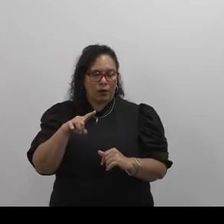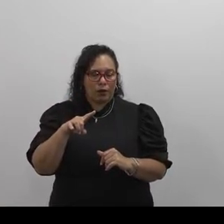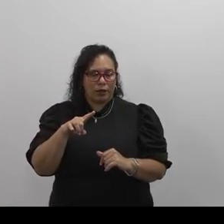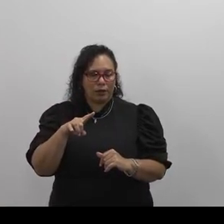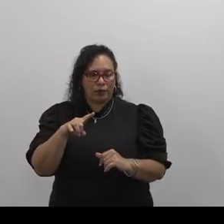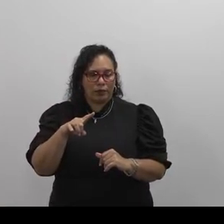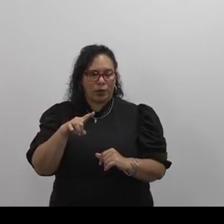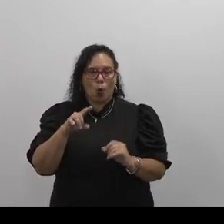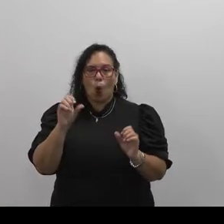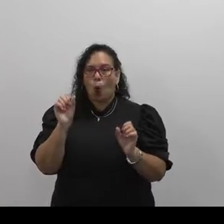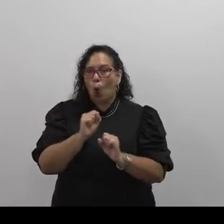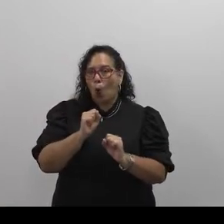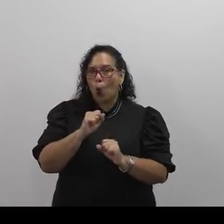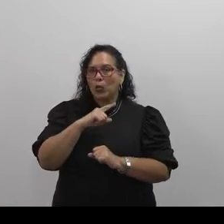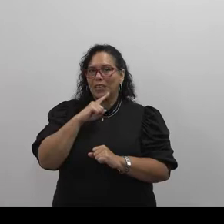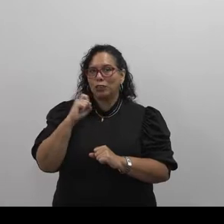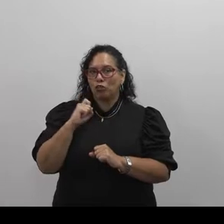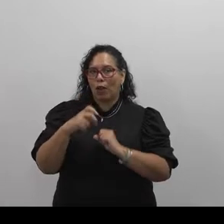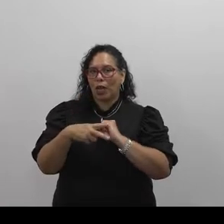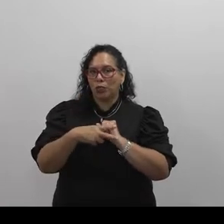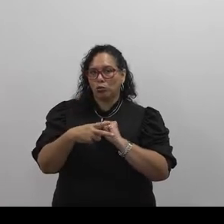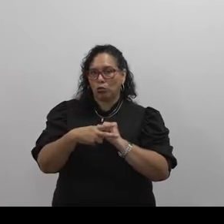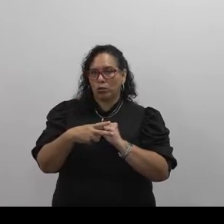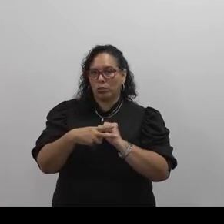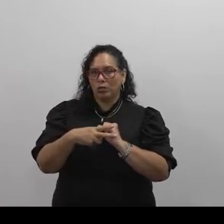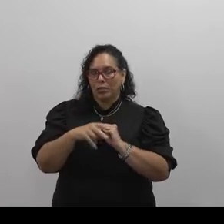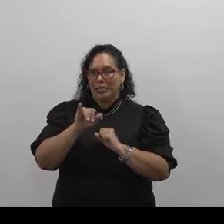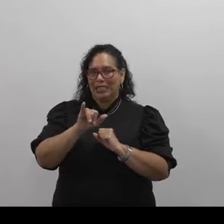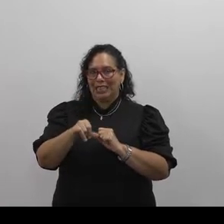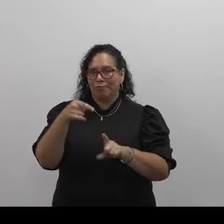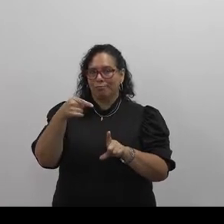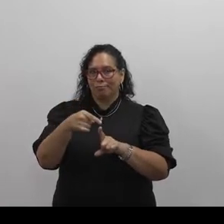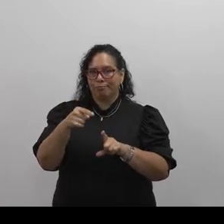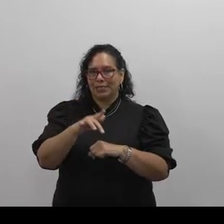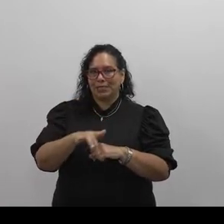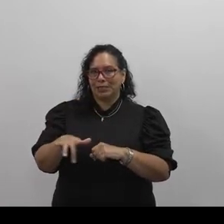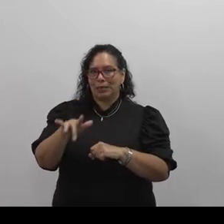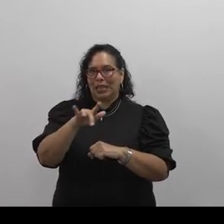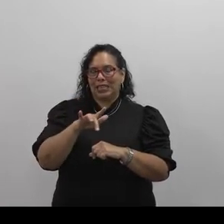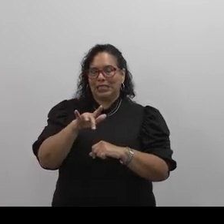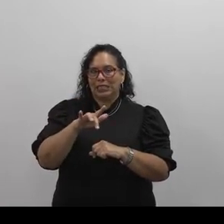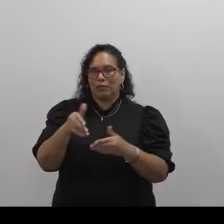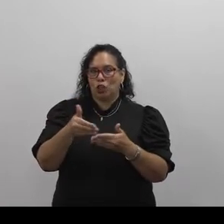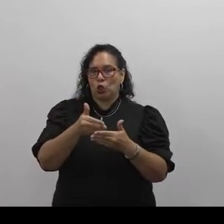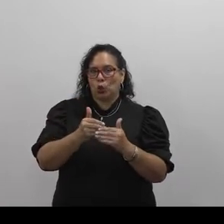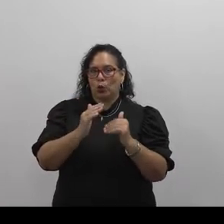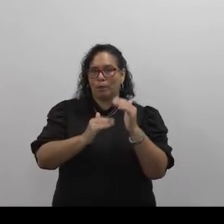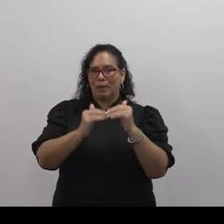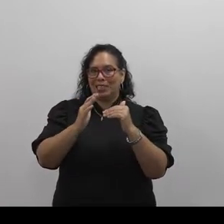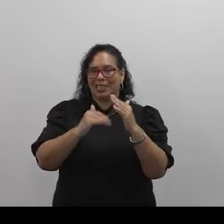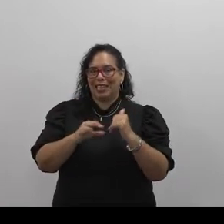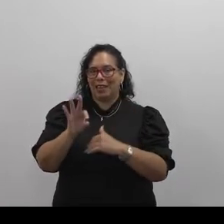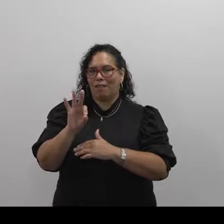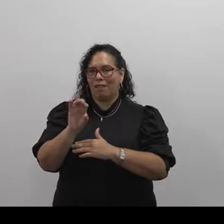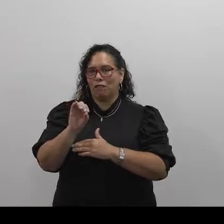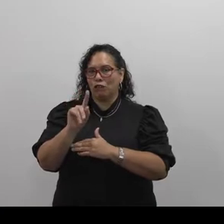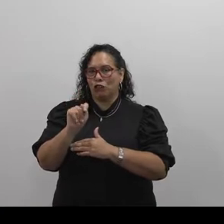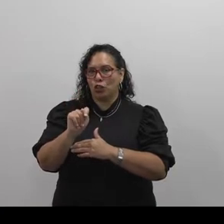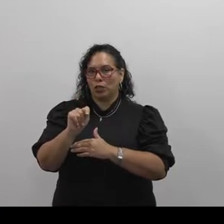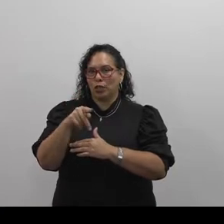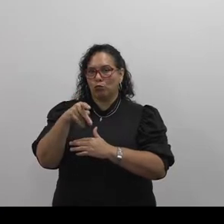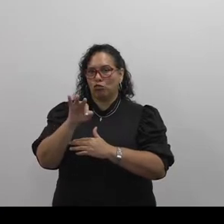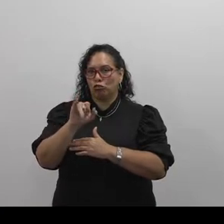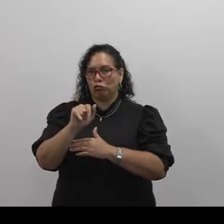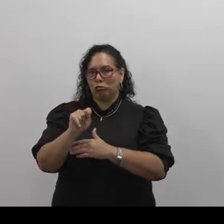cold and dry storage, basically. So having that particular space set aside as part of the new building footprint, as we would propose it, allows